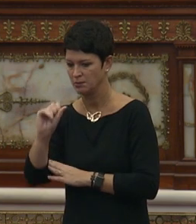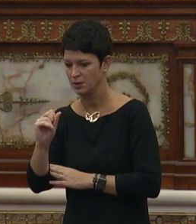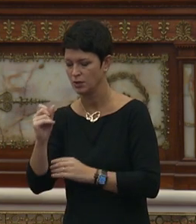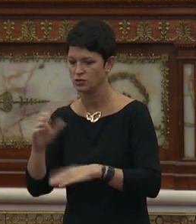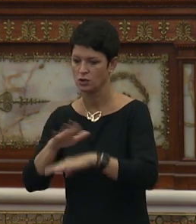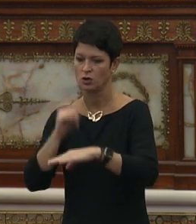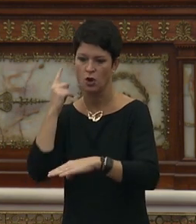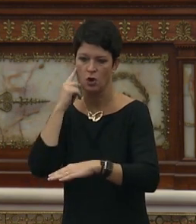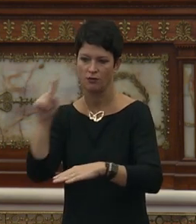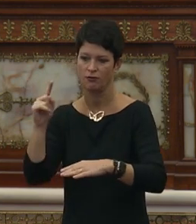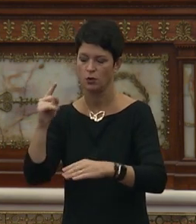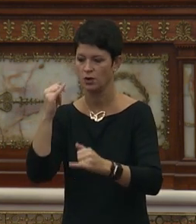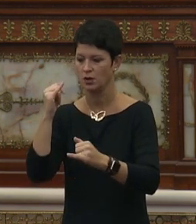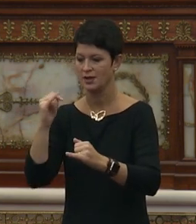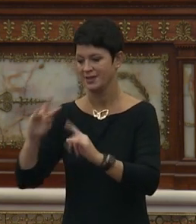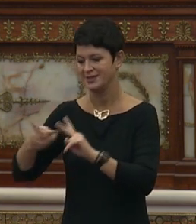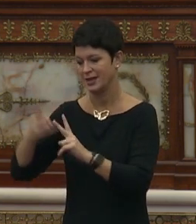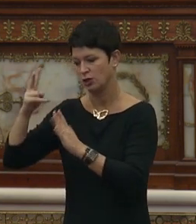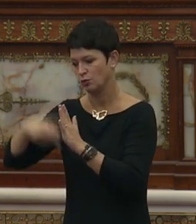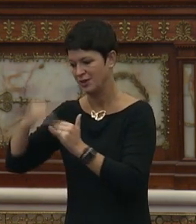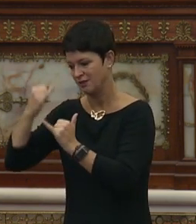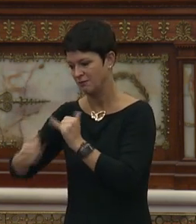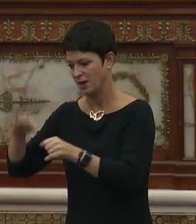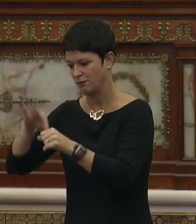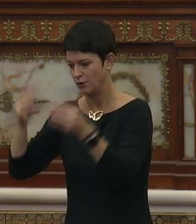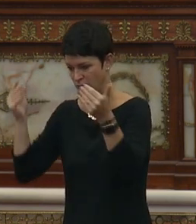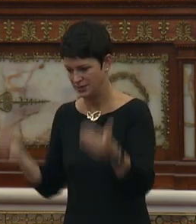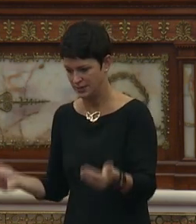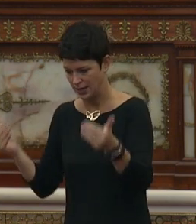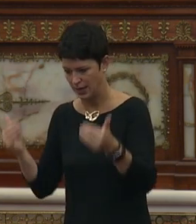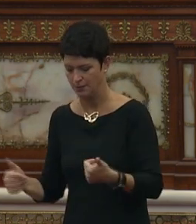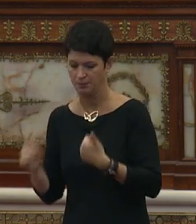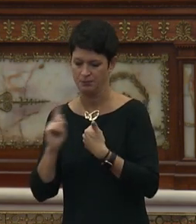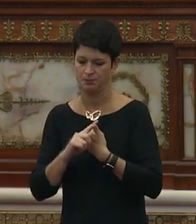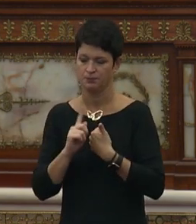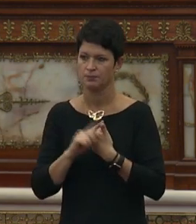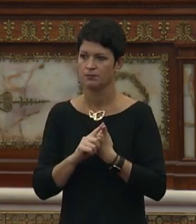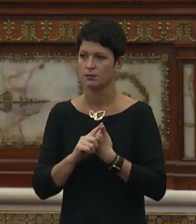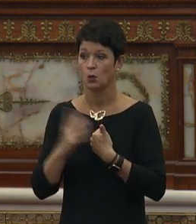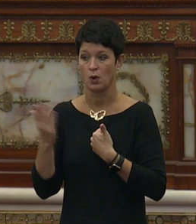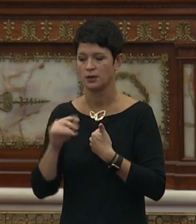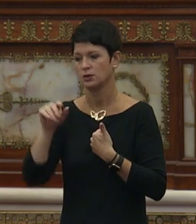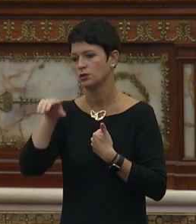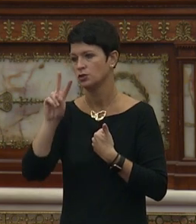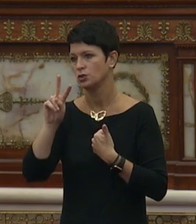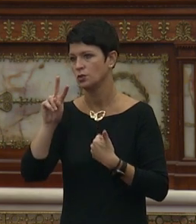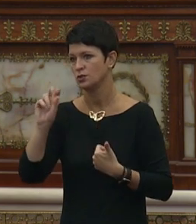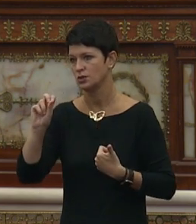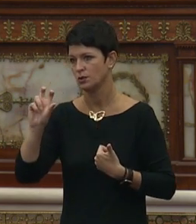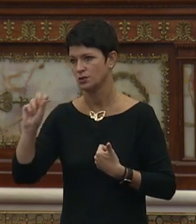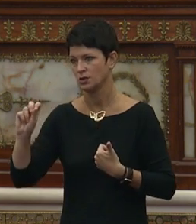being called up from the second reading and final passage calendars today. They are numbers